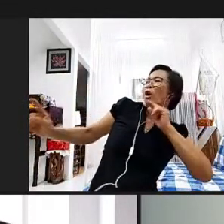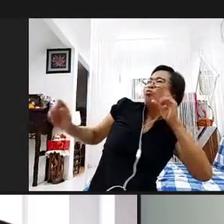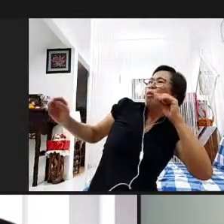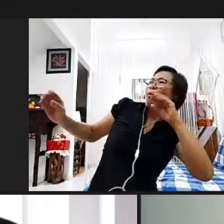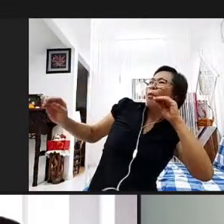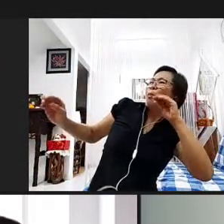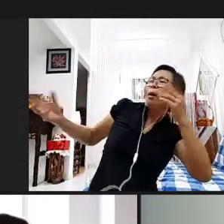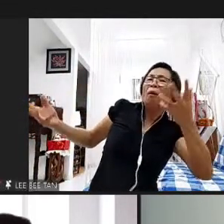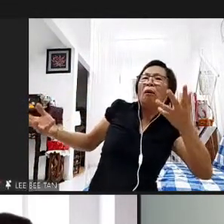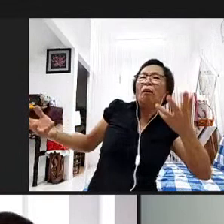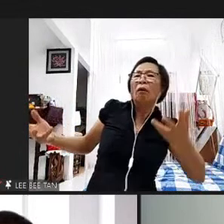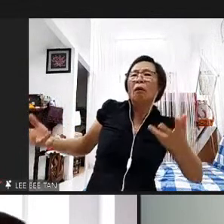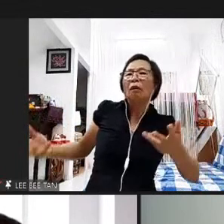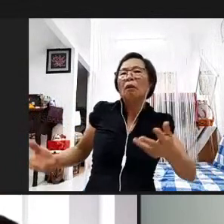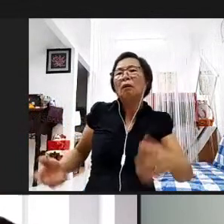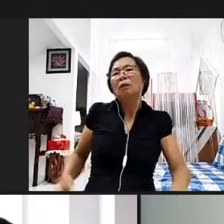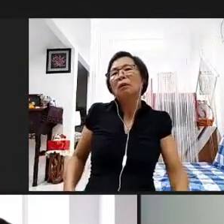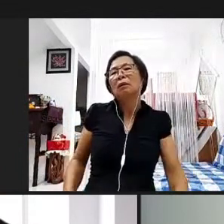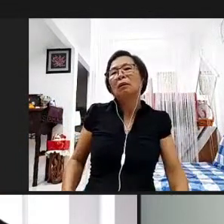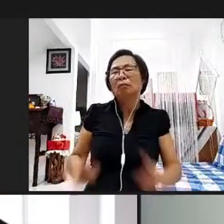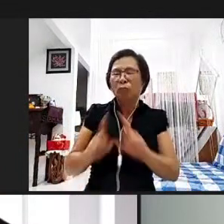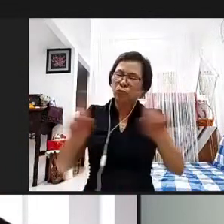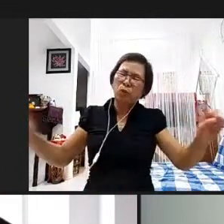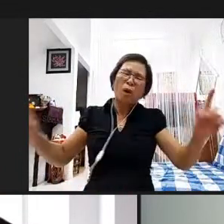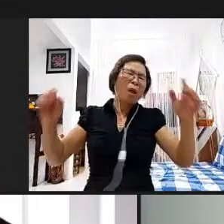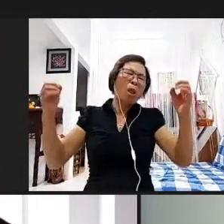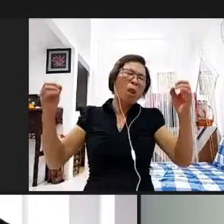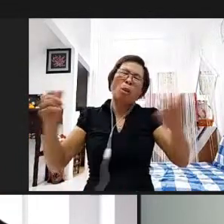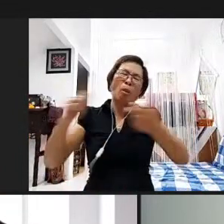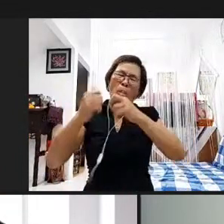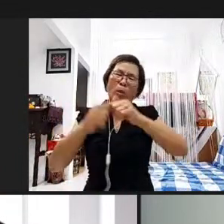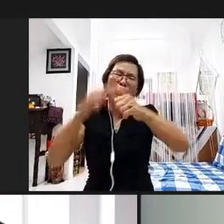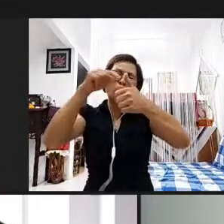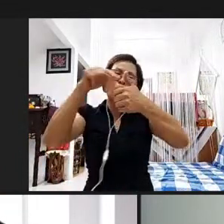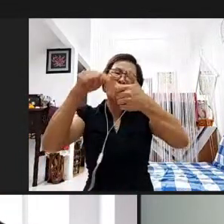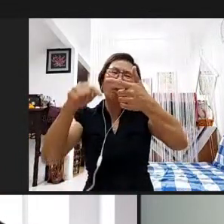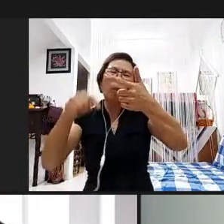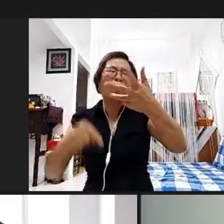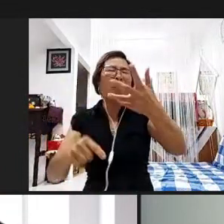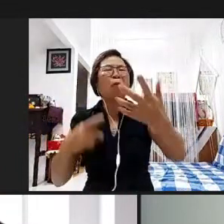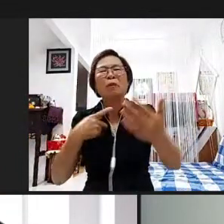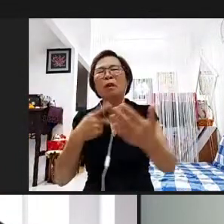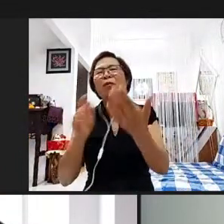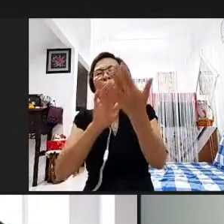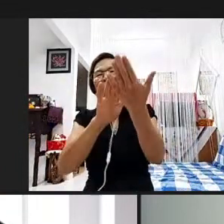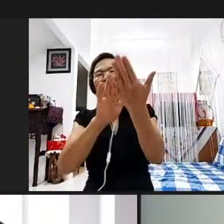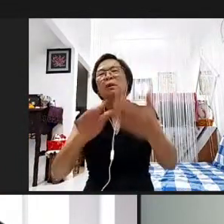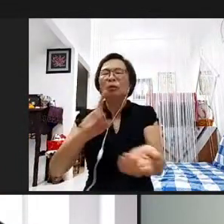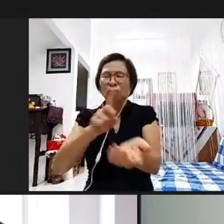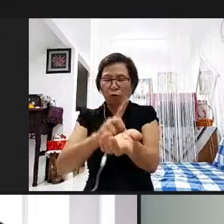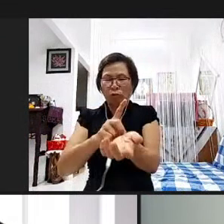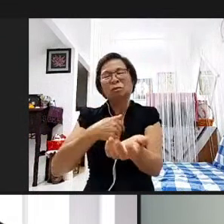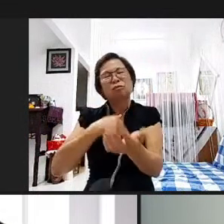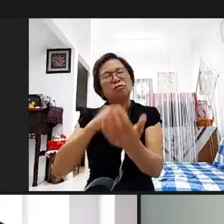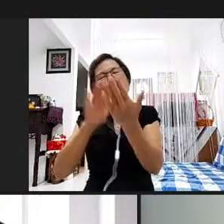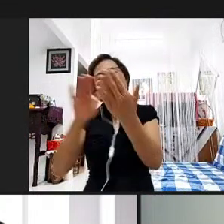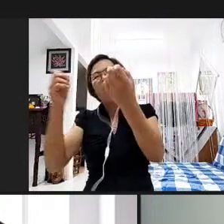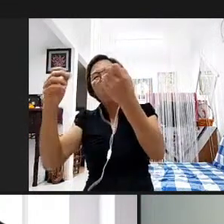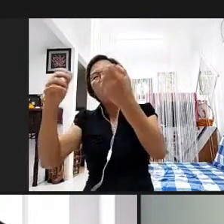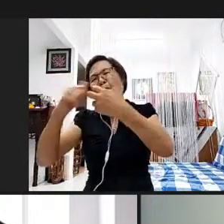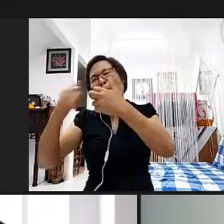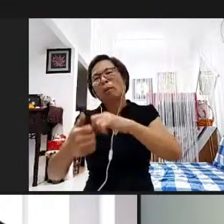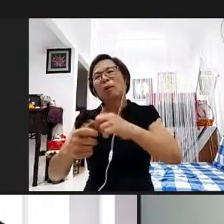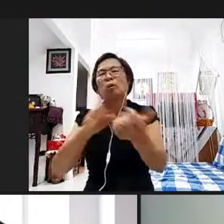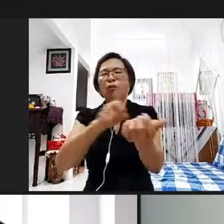So social and many other issues that we are facing as a healthcare worker. Thank you,